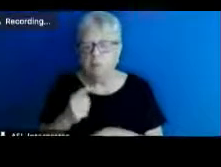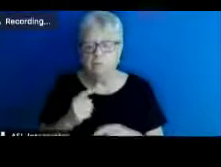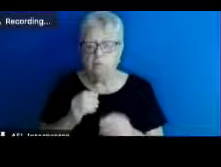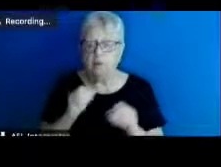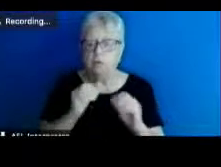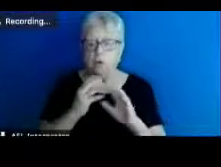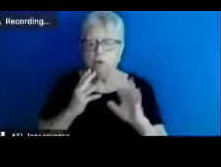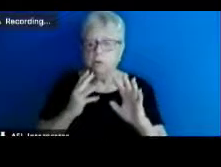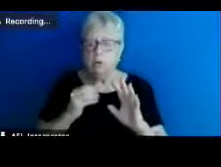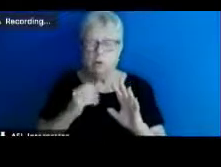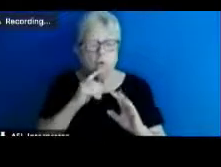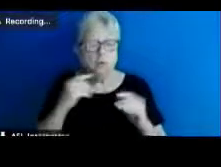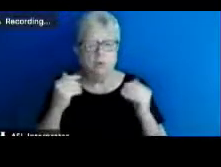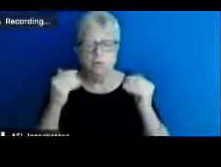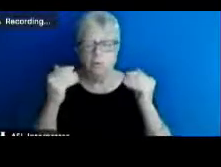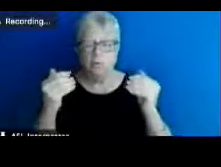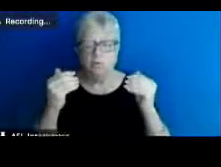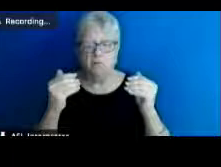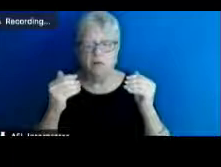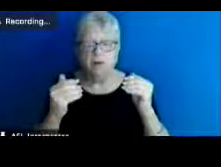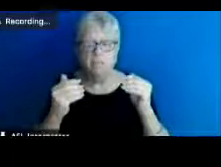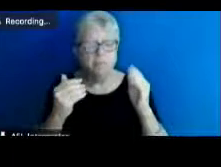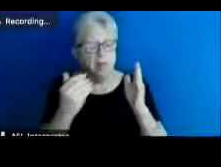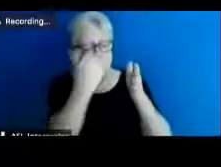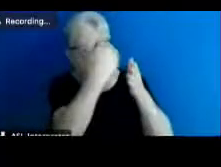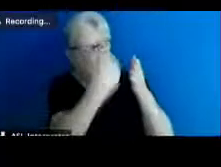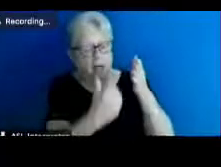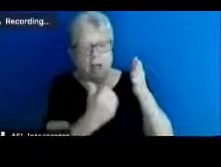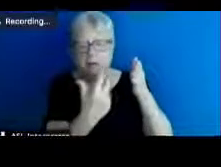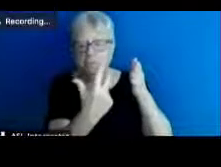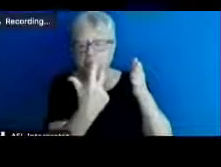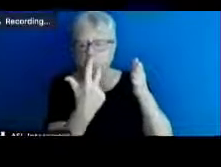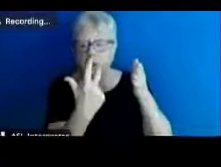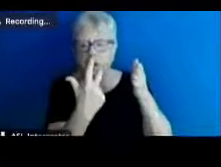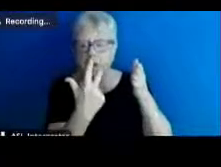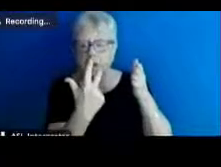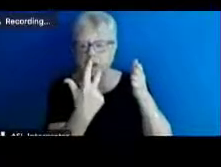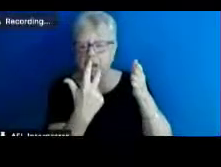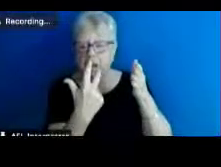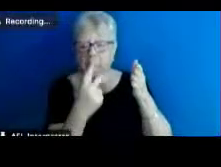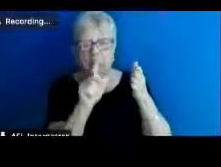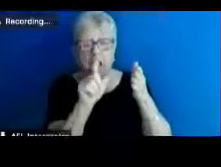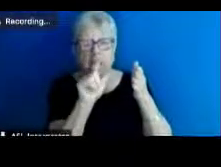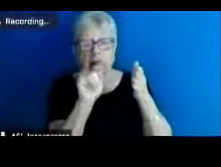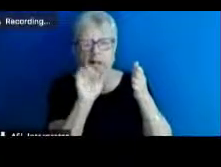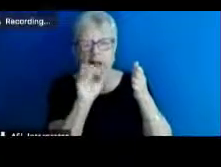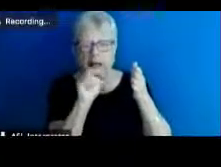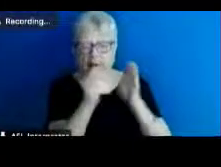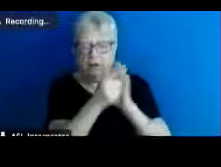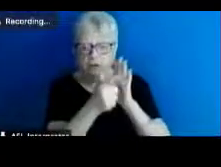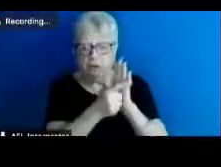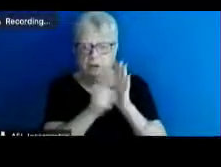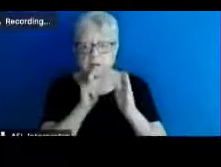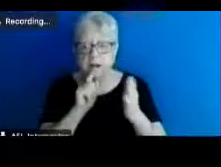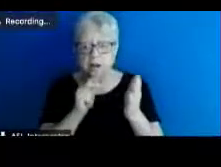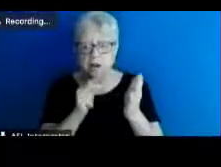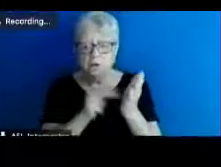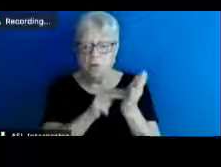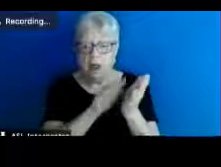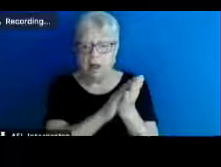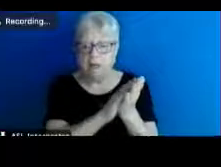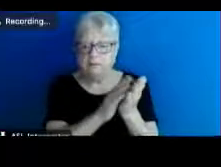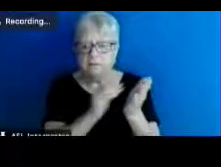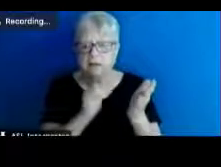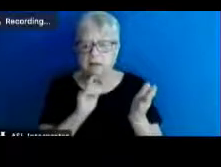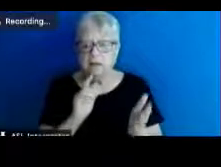on to item 3 on the agenda, discussion of proposed edits to litigation contracts for Gibson Dunn and Crutcher and